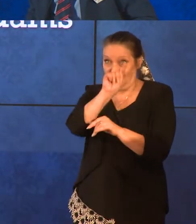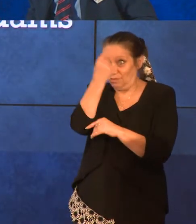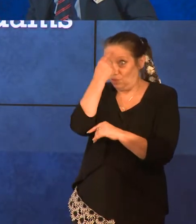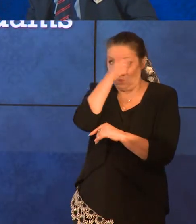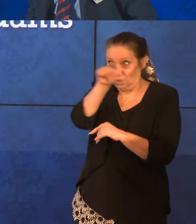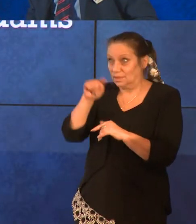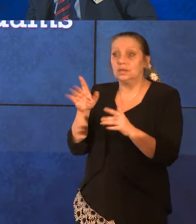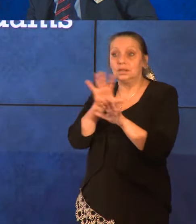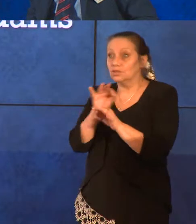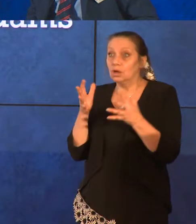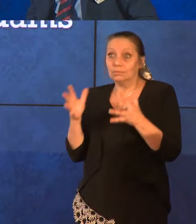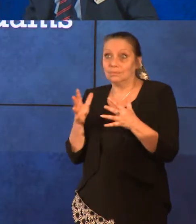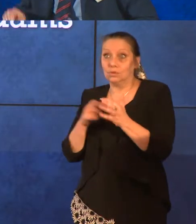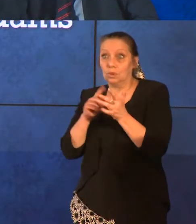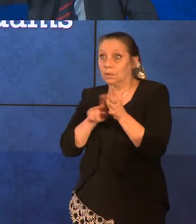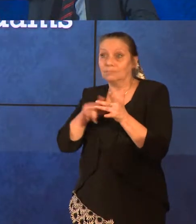it's not an unusual topic.